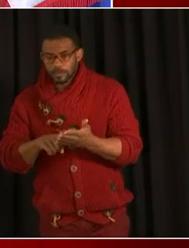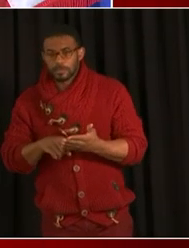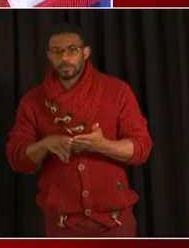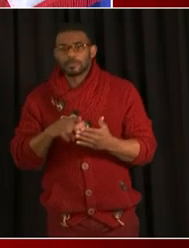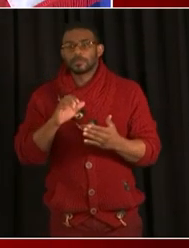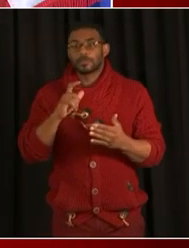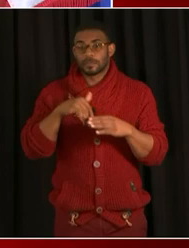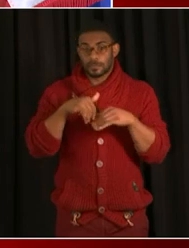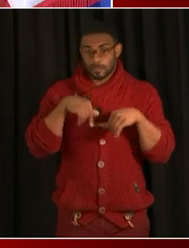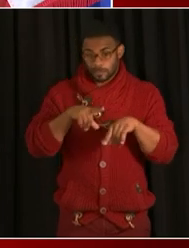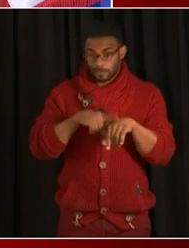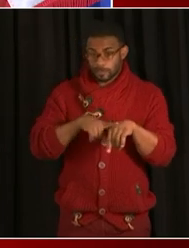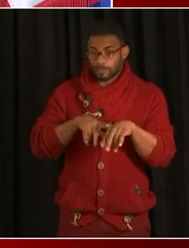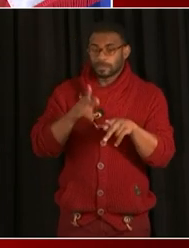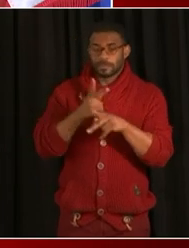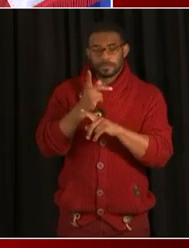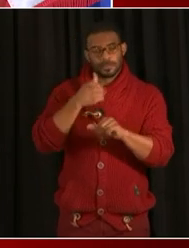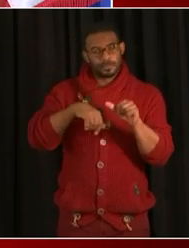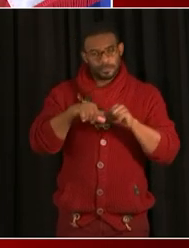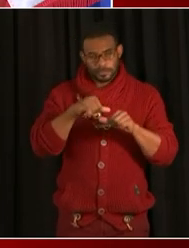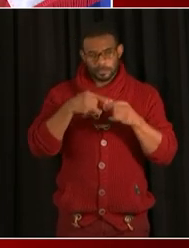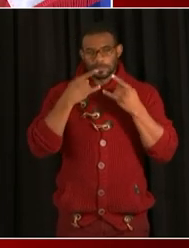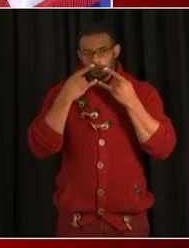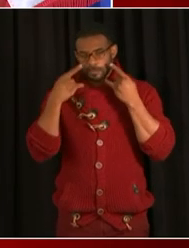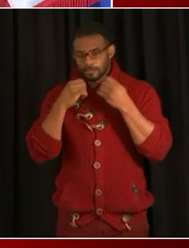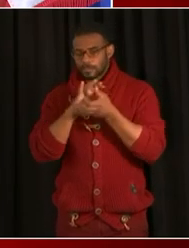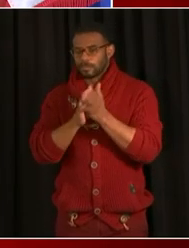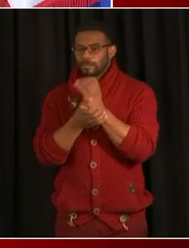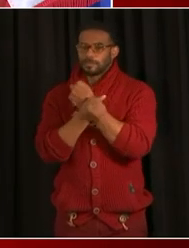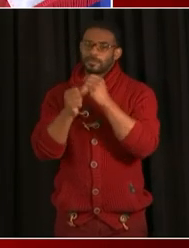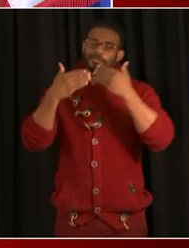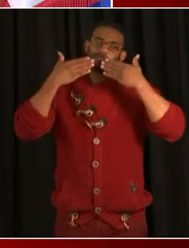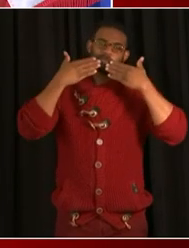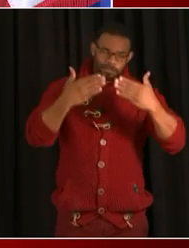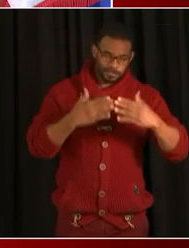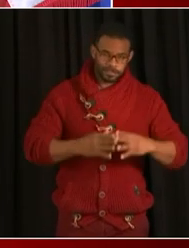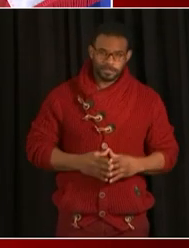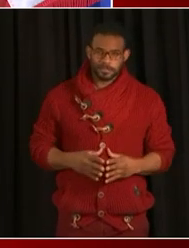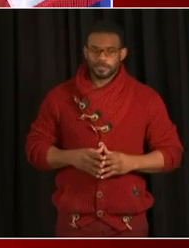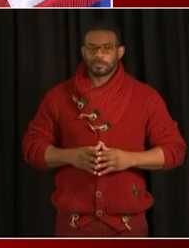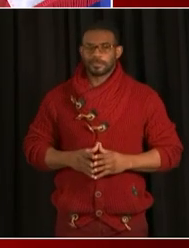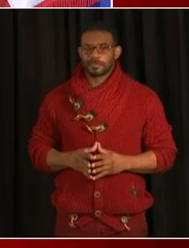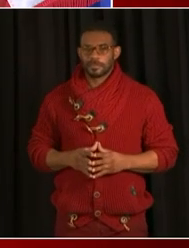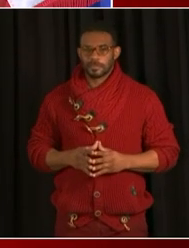check-in. But in the meantime, take care of one another and be safe. Thank you.